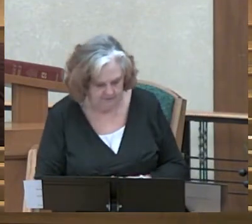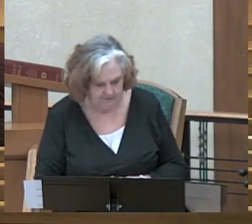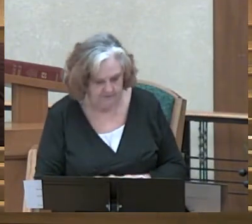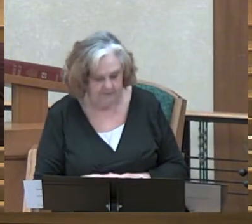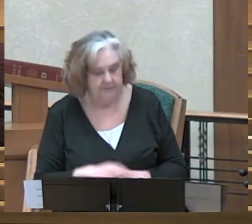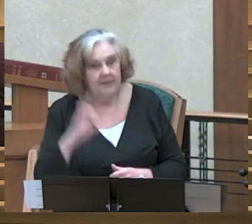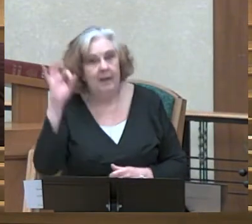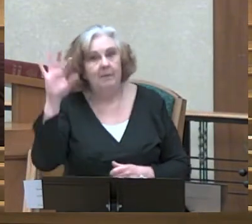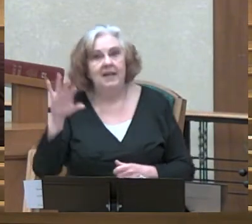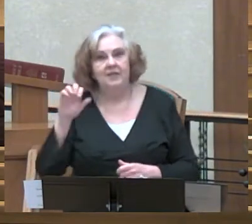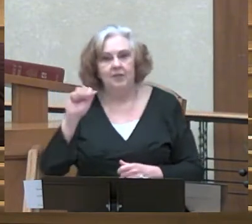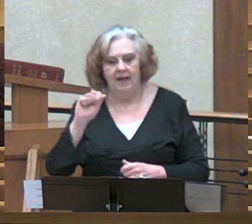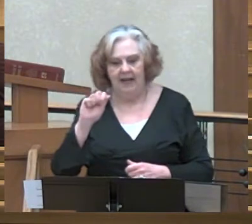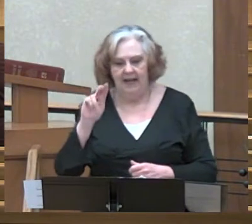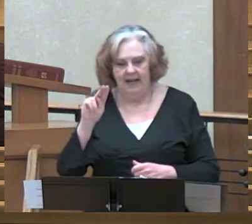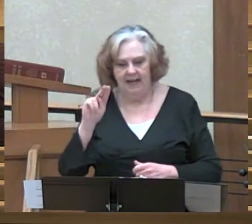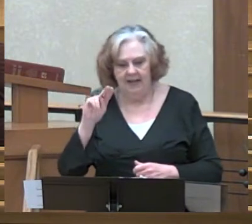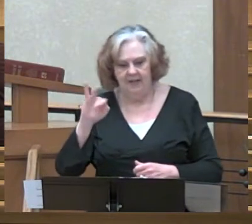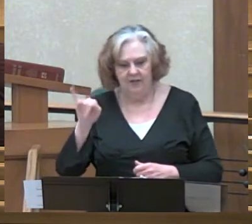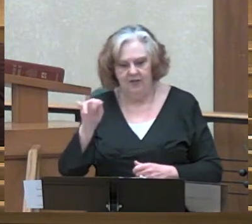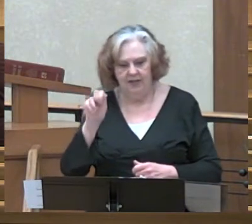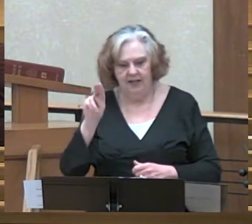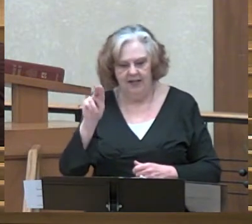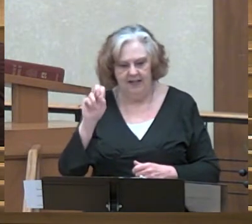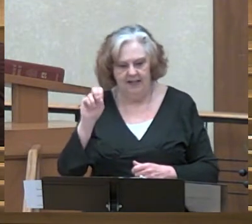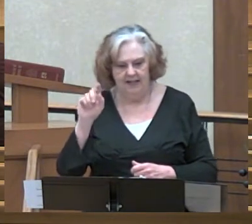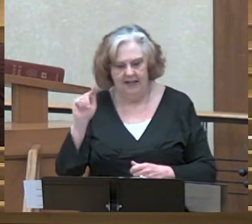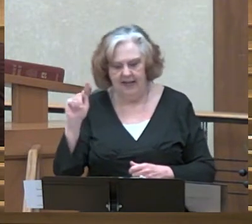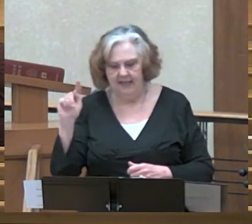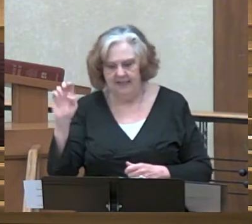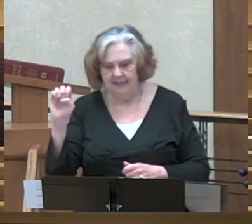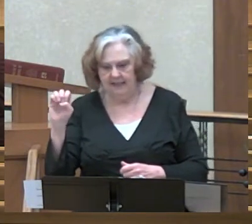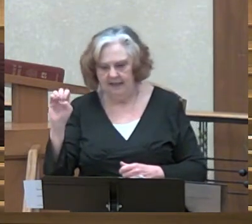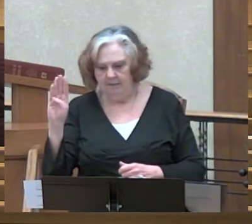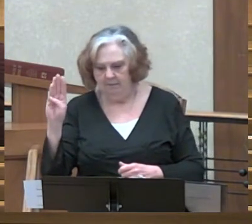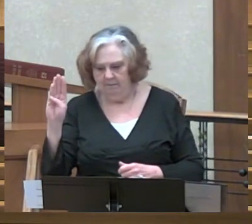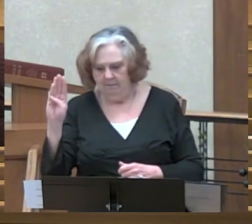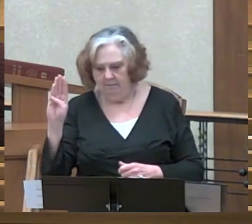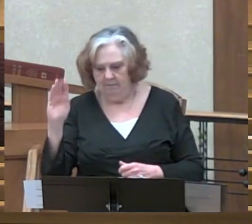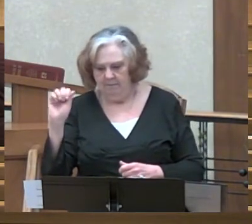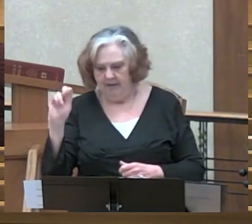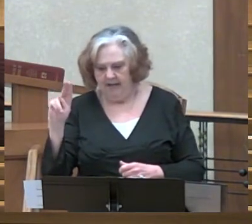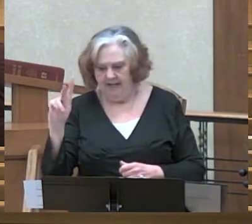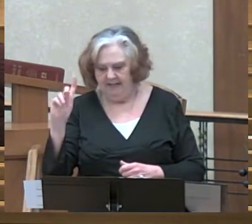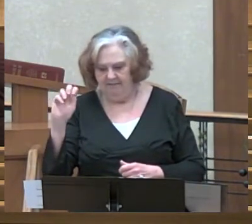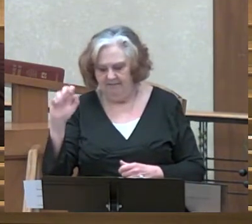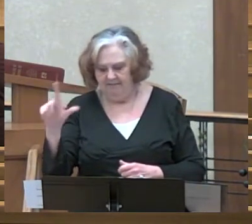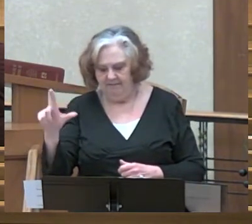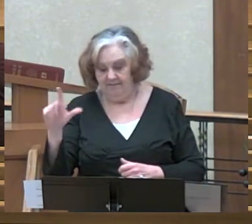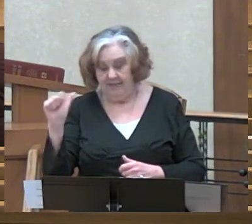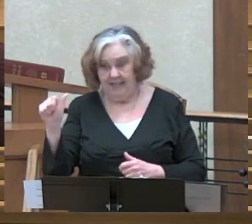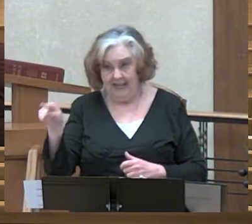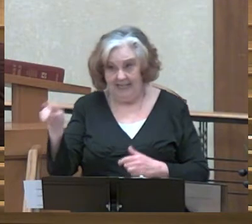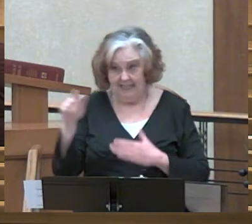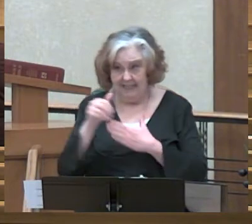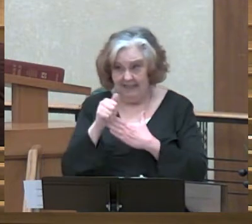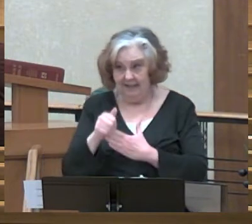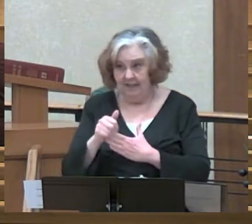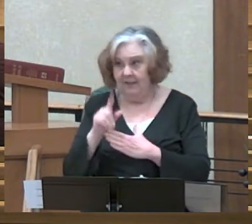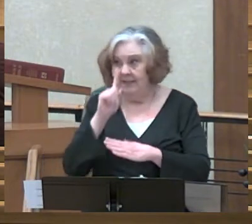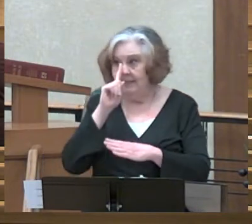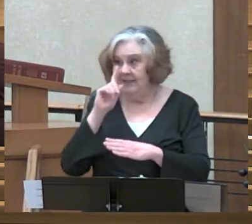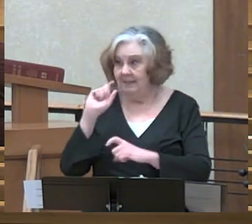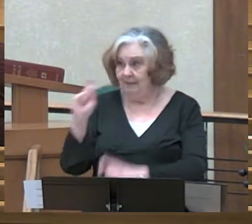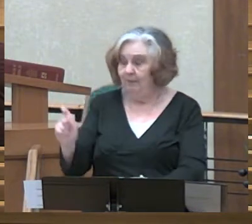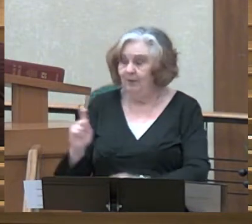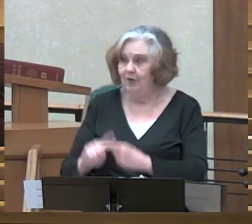Pastor Anjanette Bandel, in the office of lead pastor of Bethel Lutheran Church, is now committed to you.